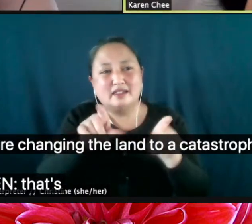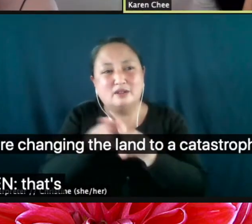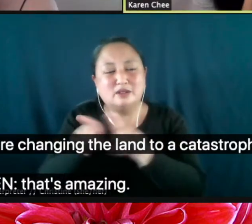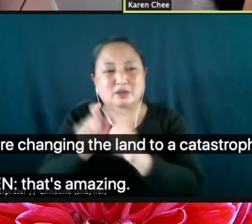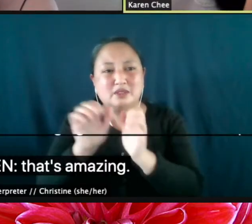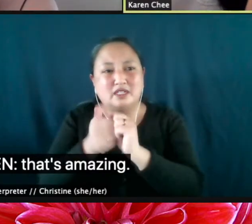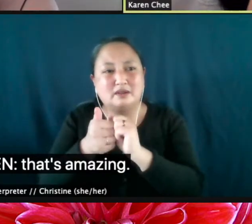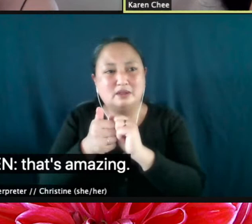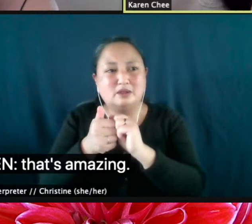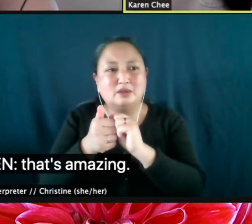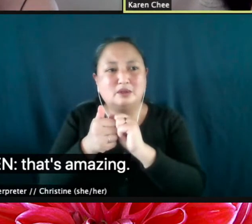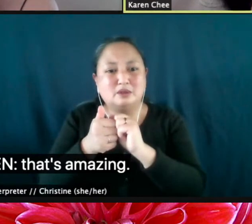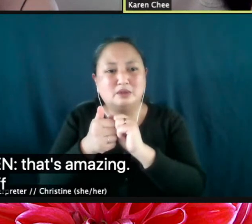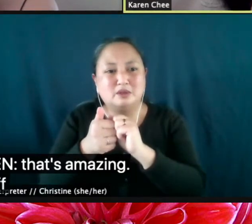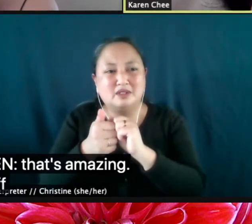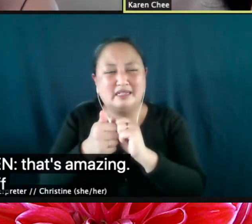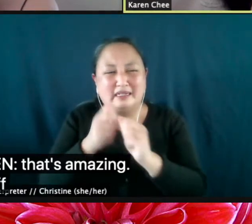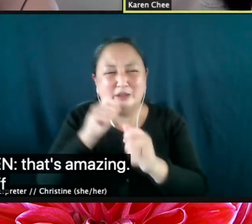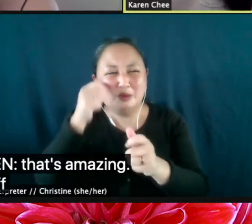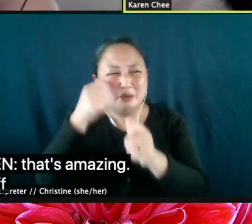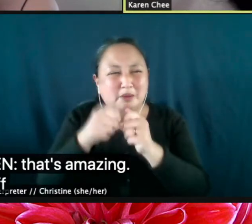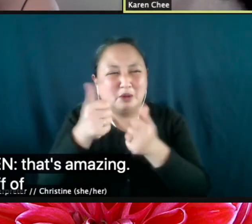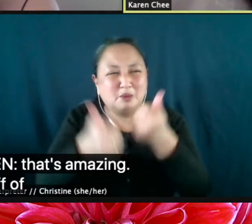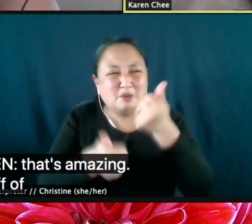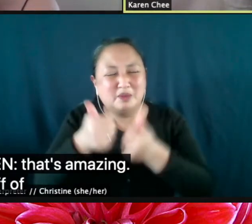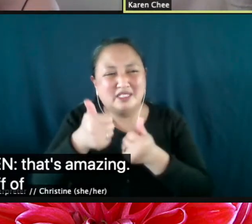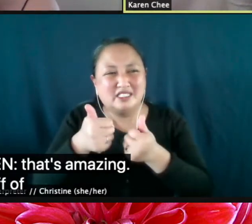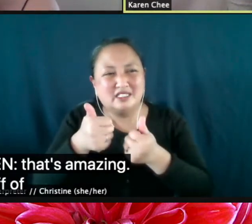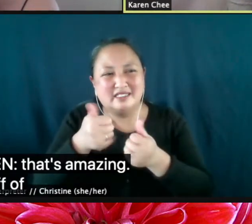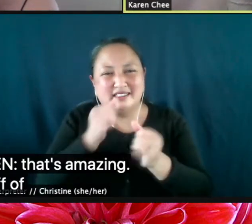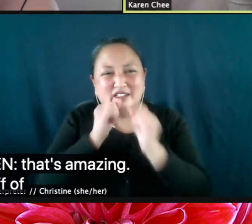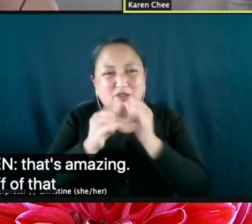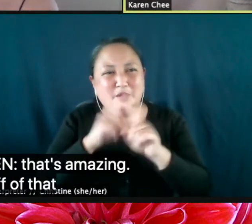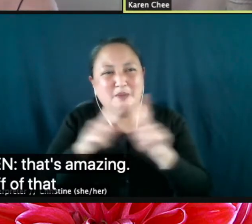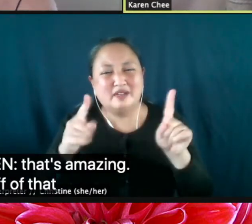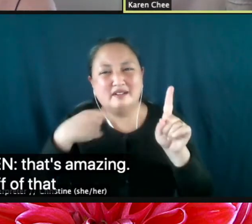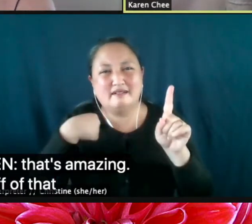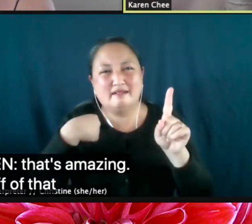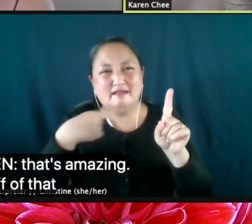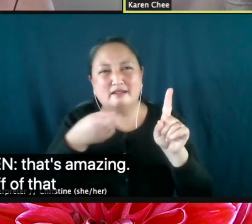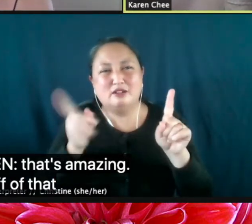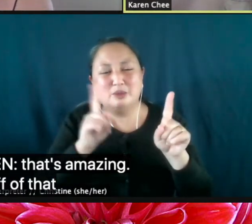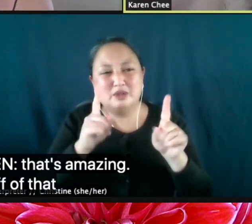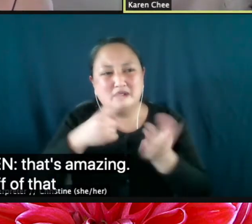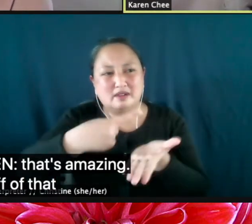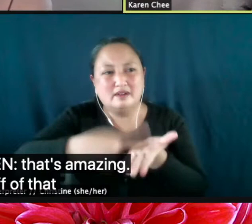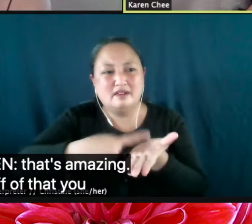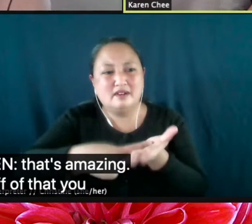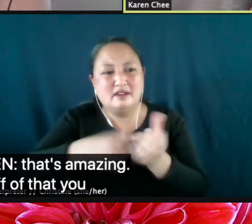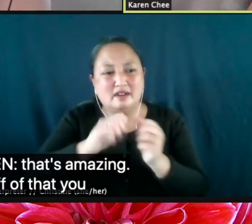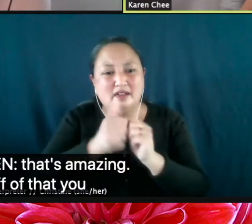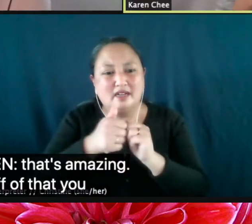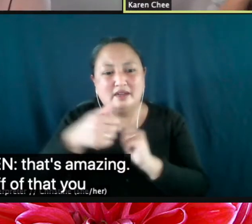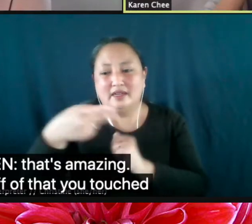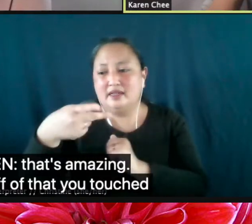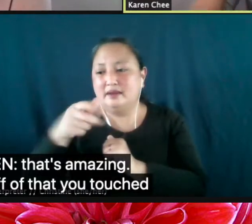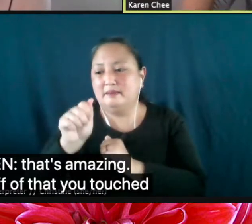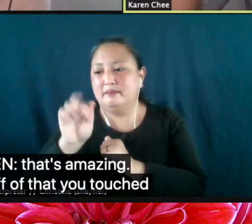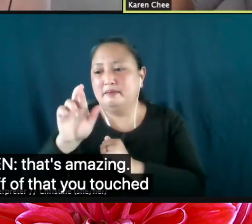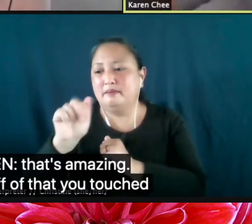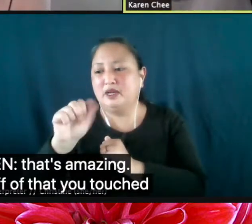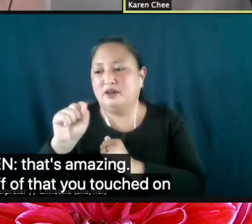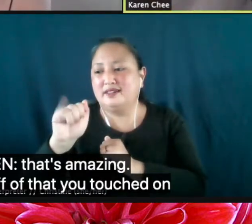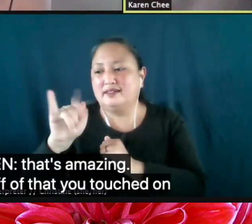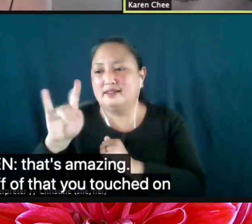touch on this, and I can't remember which interview it was, but you were talking about how like in Parasite, for example, there were lots